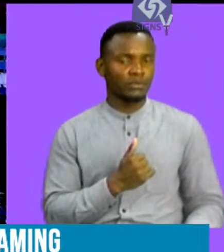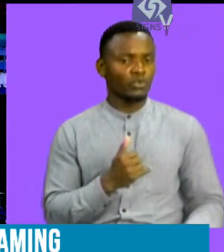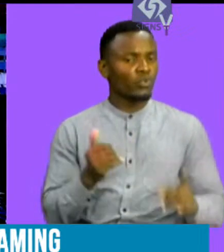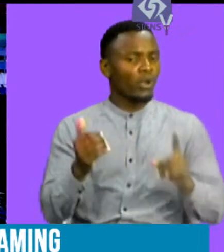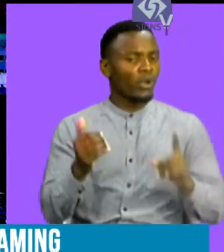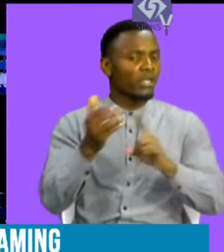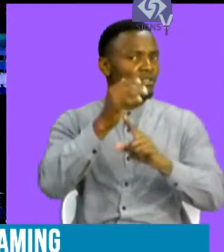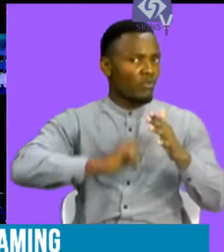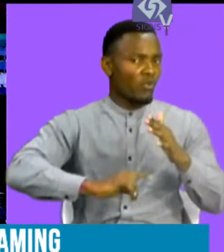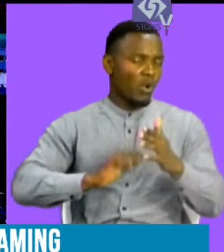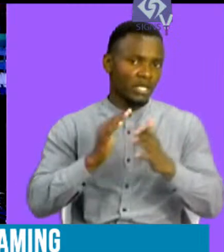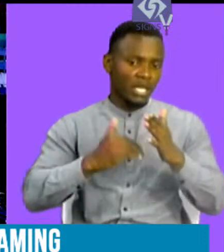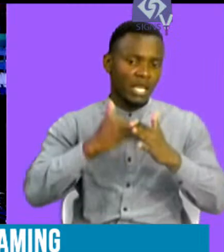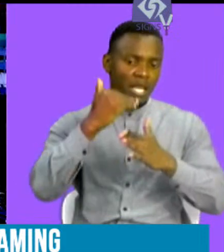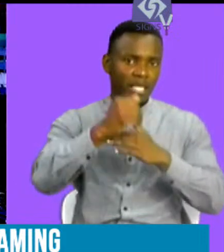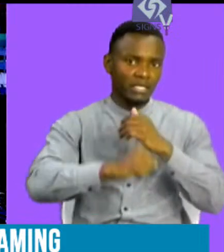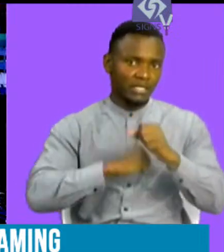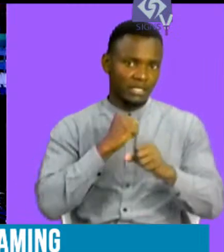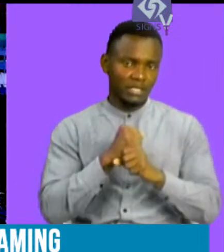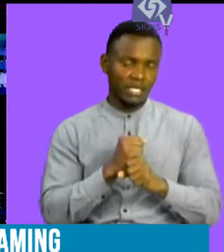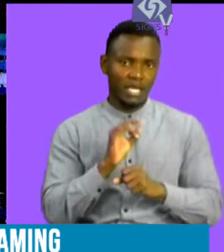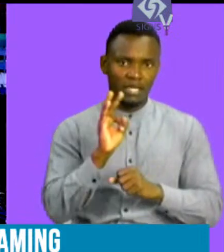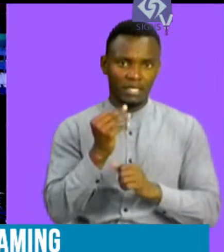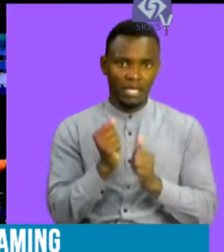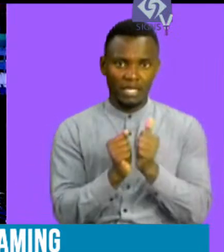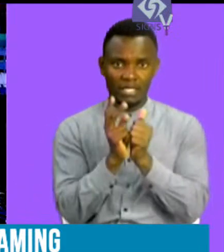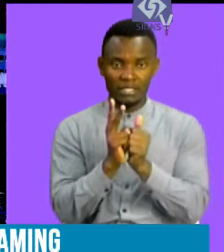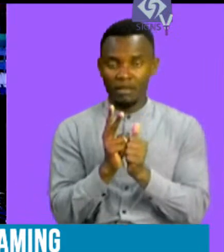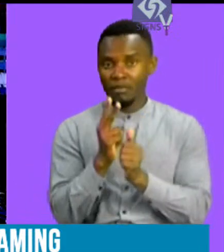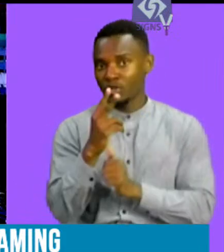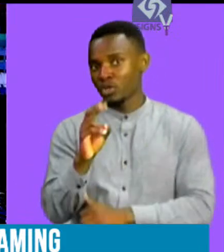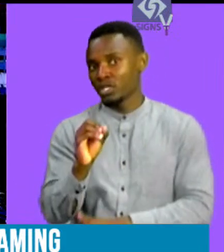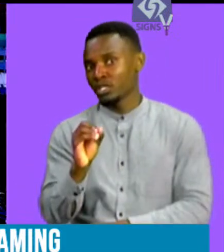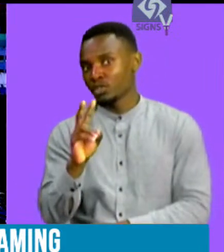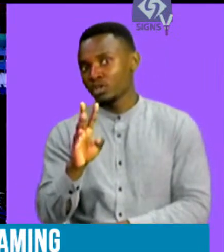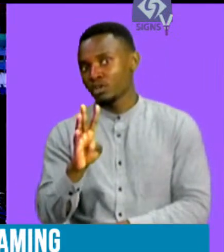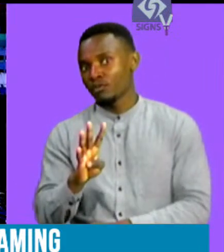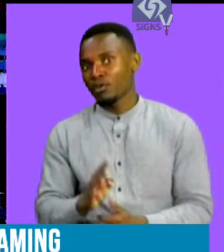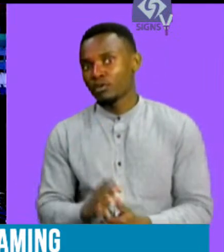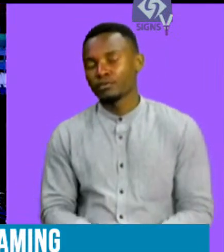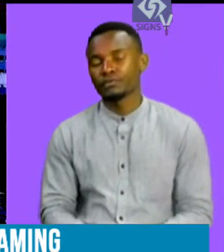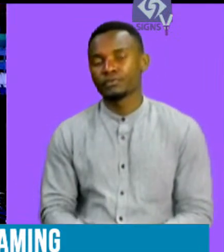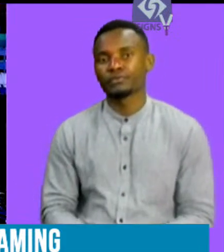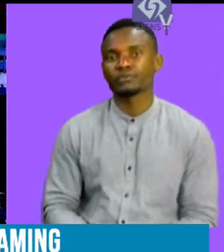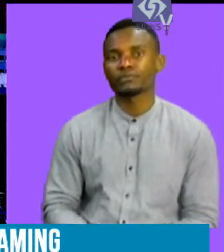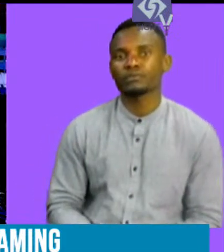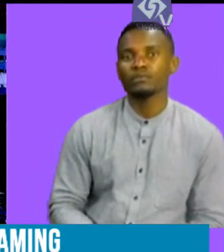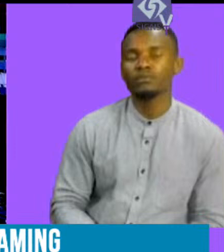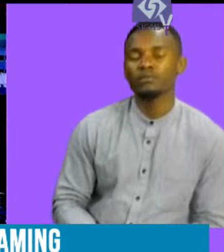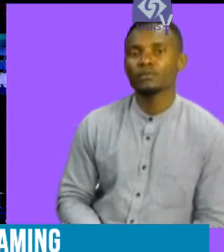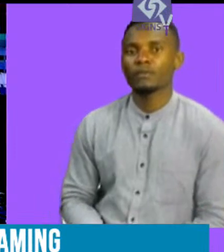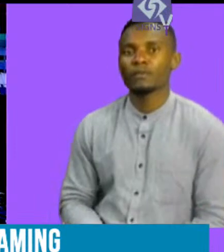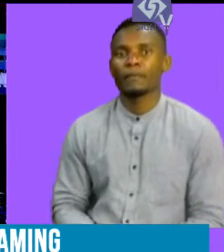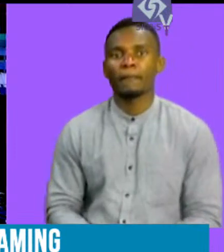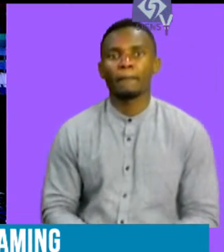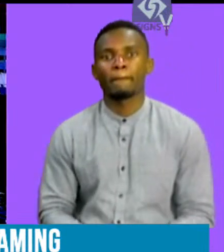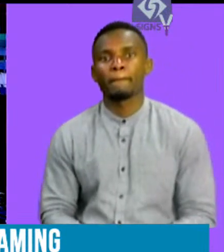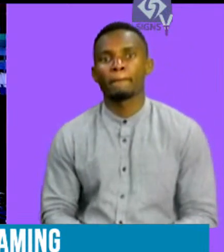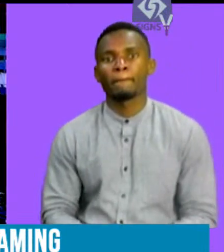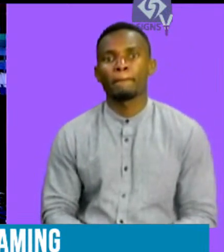should be celebrating come 3rd December 2024? Probably starting with you, Madam Catherine. Thank